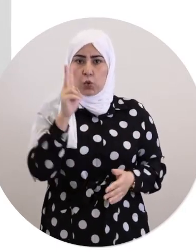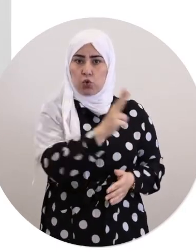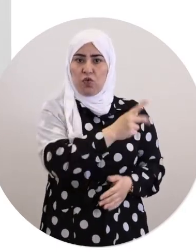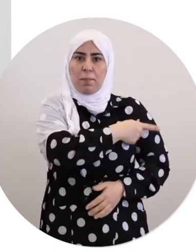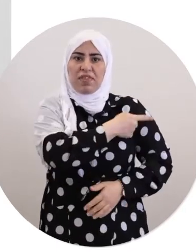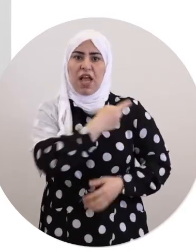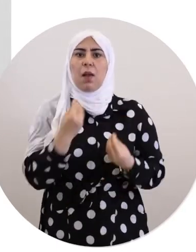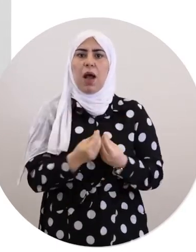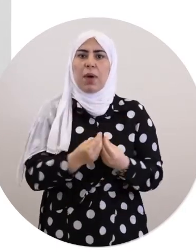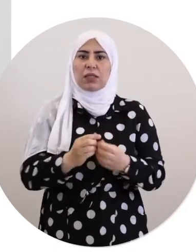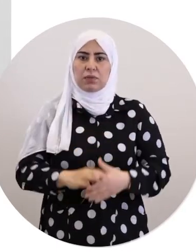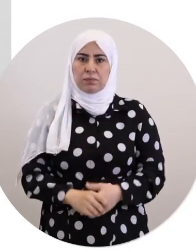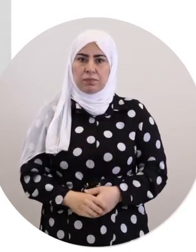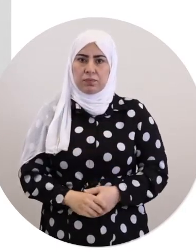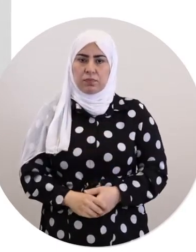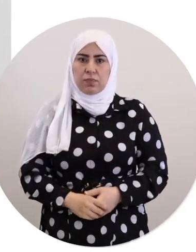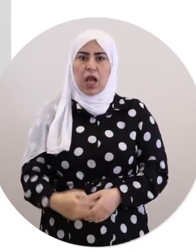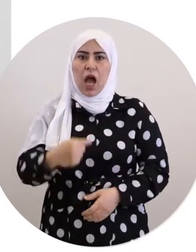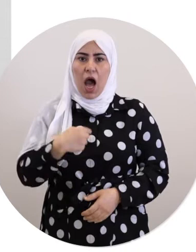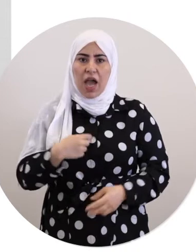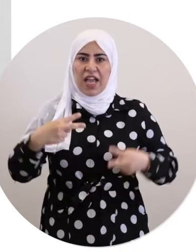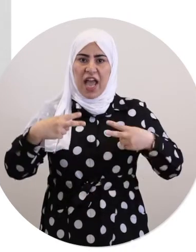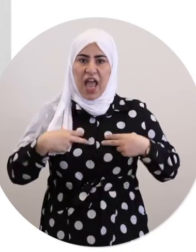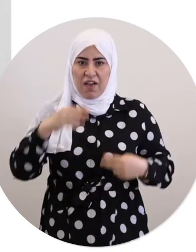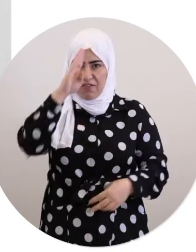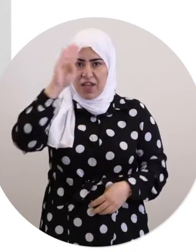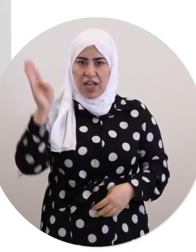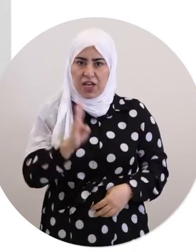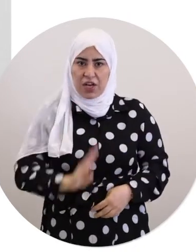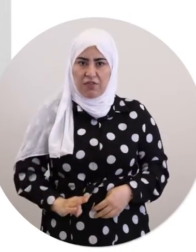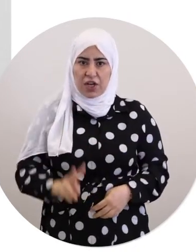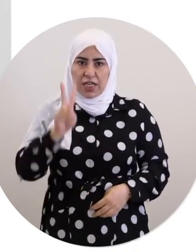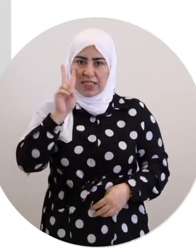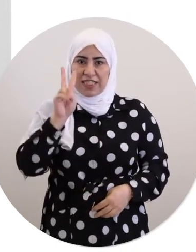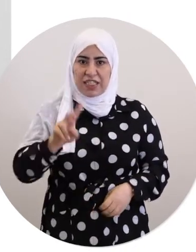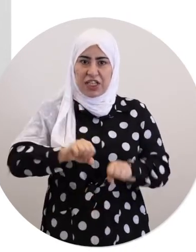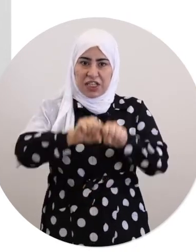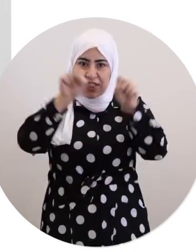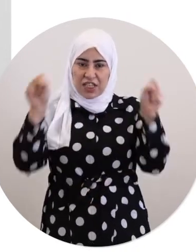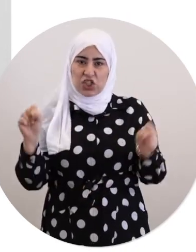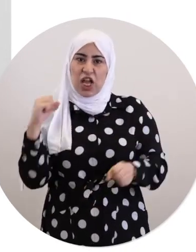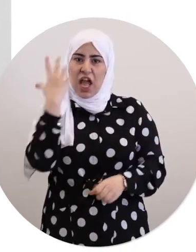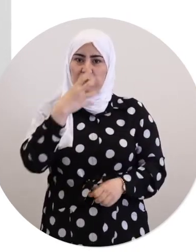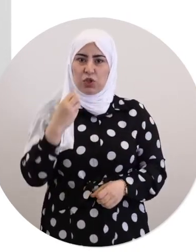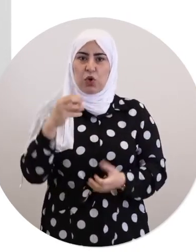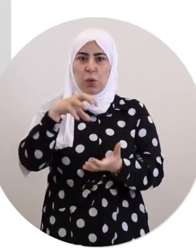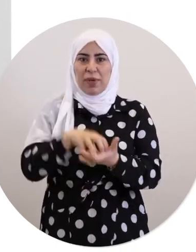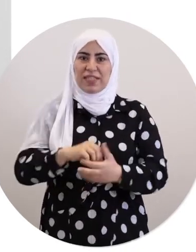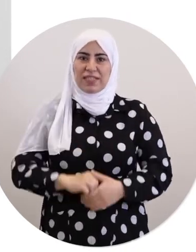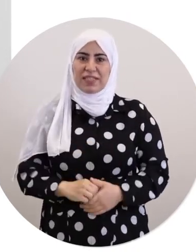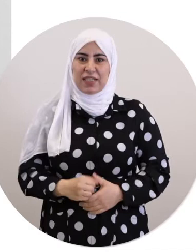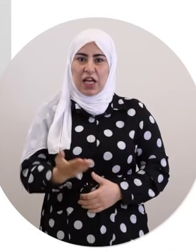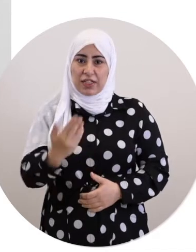first sentence that we took. I have never seen such a beautiful place. This is our regular sentence. Let's give